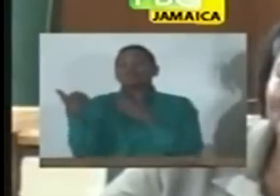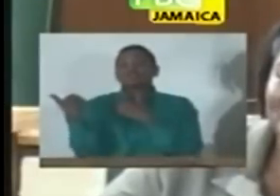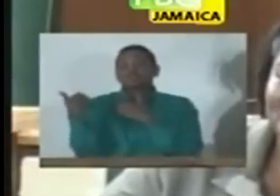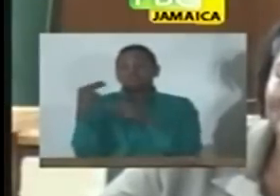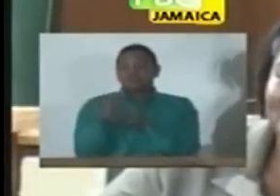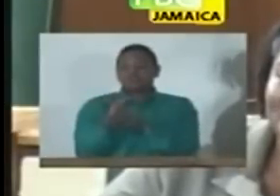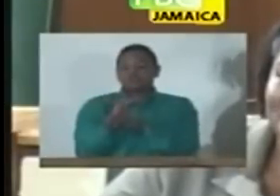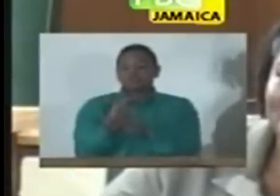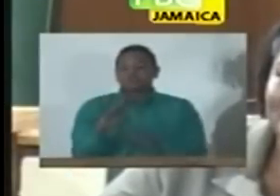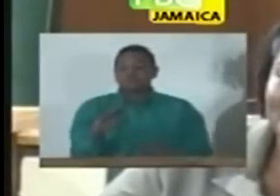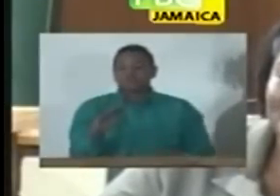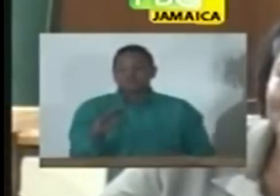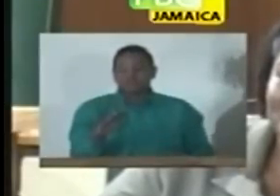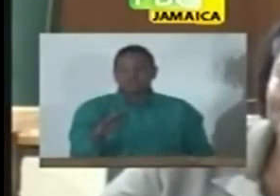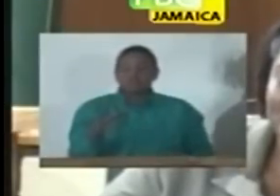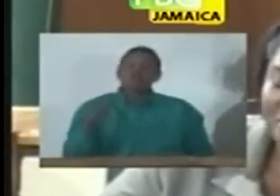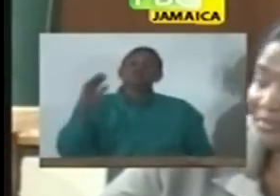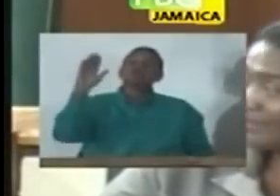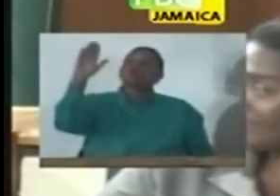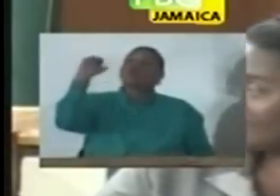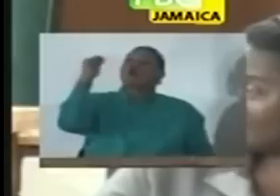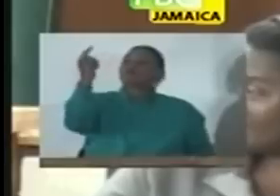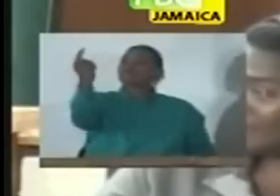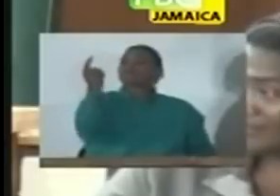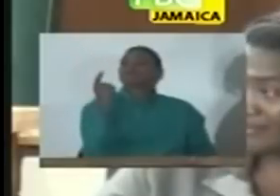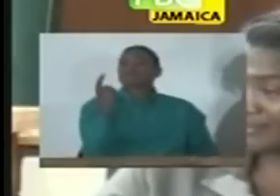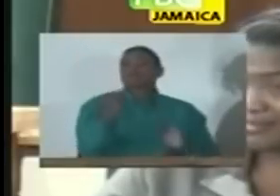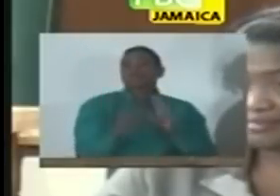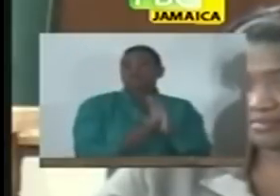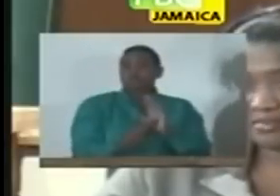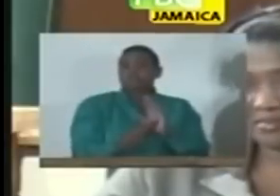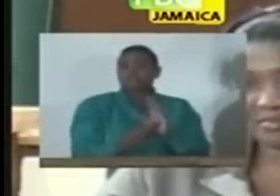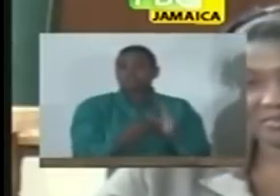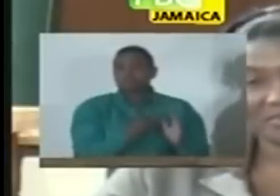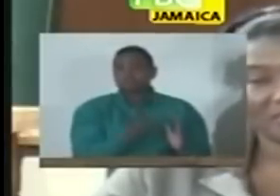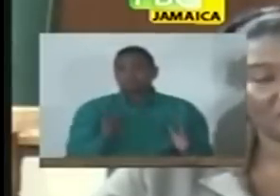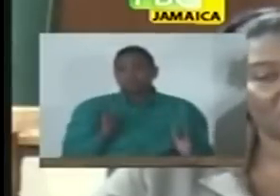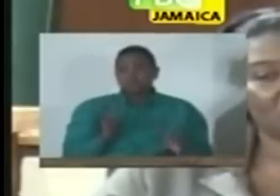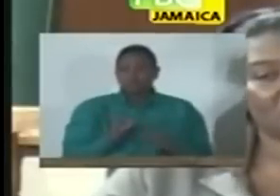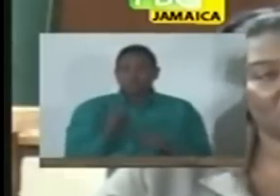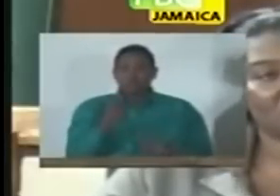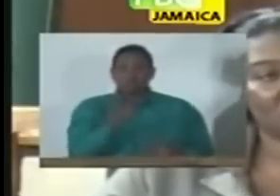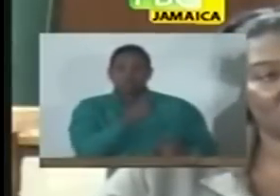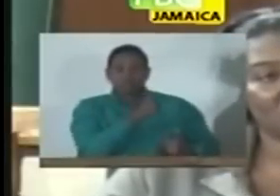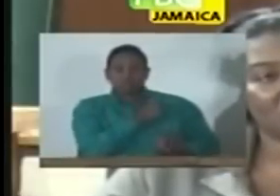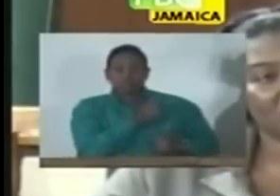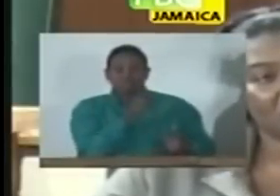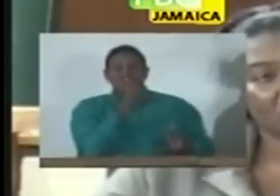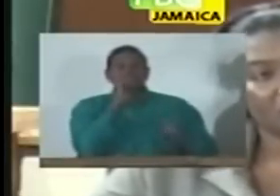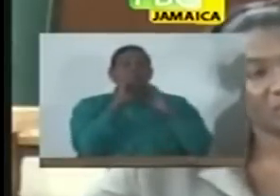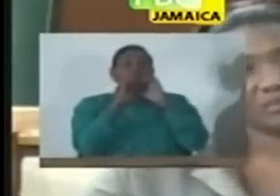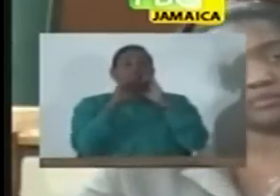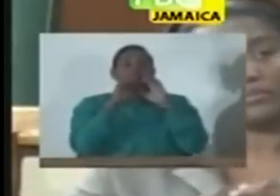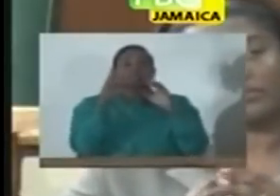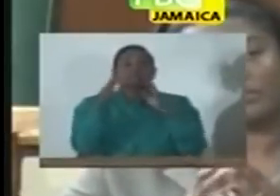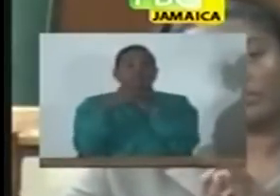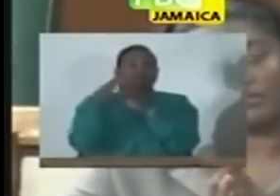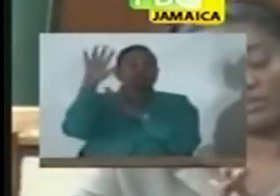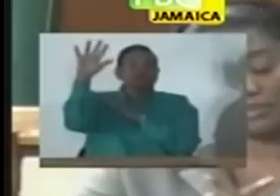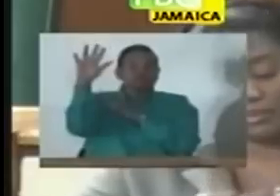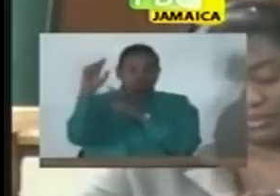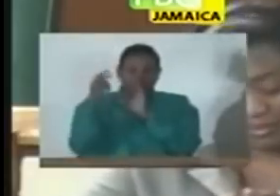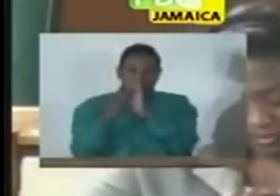call in a representative, a member of the diplomatic corps, one would